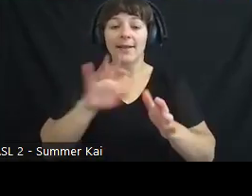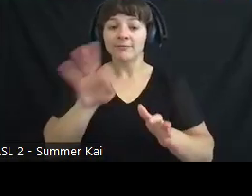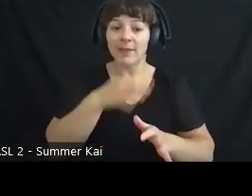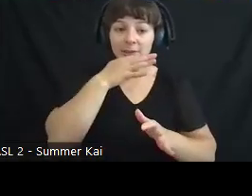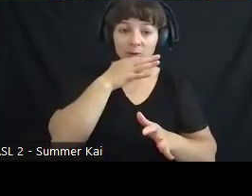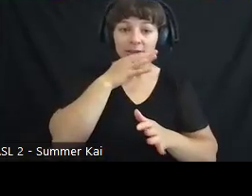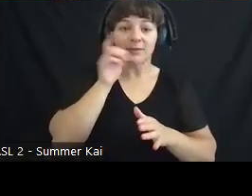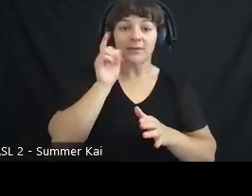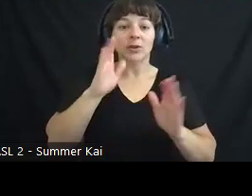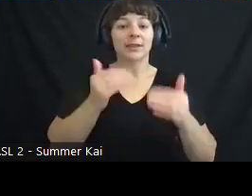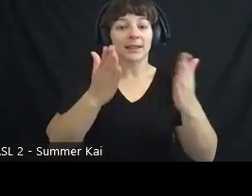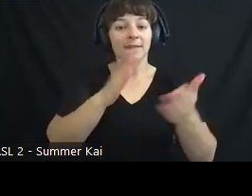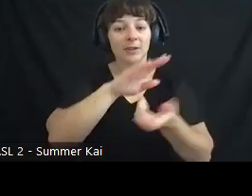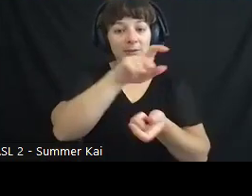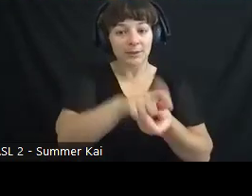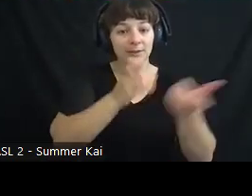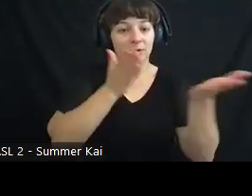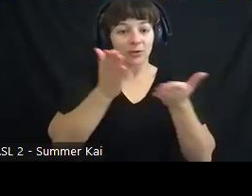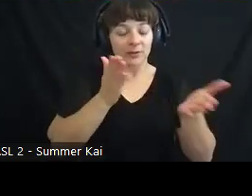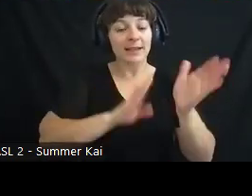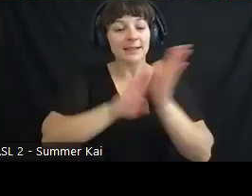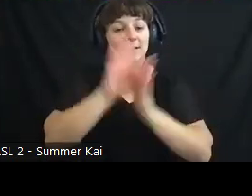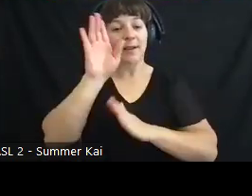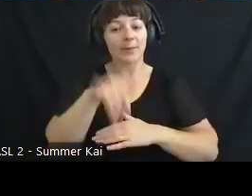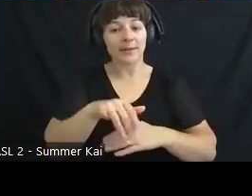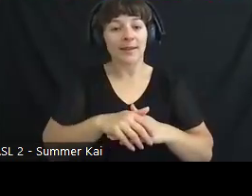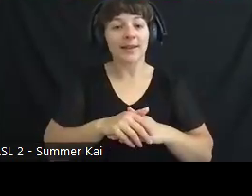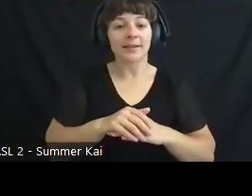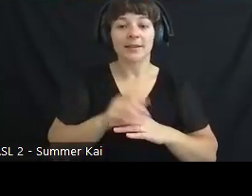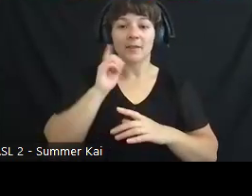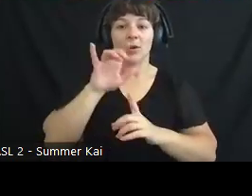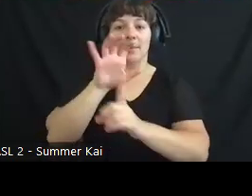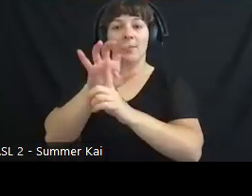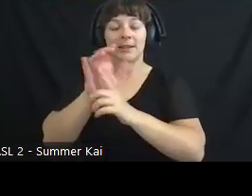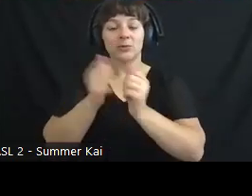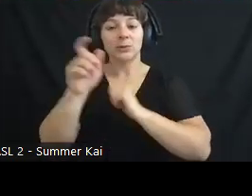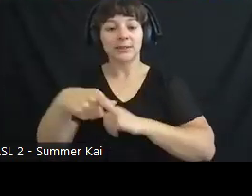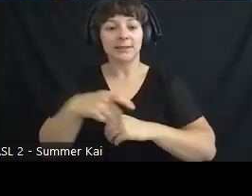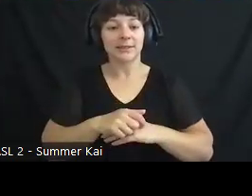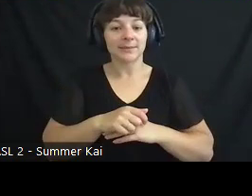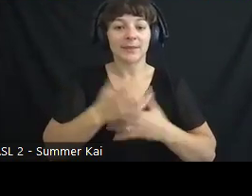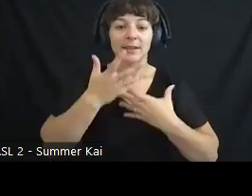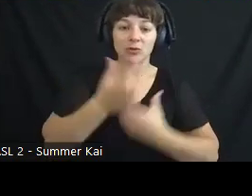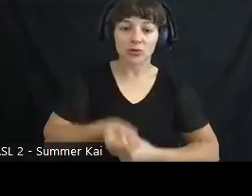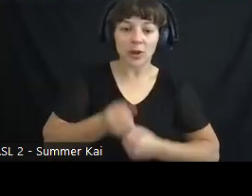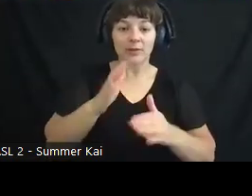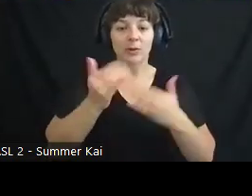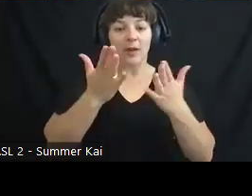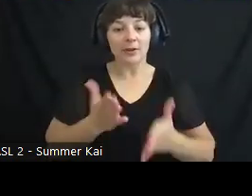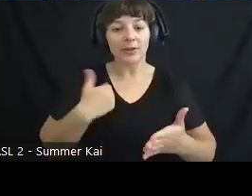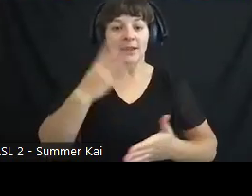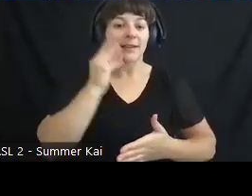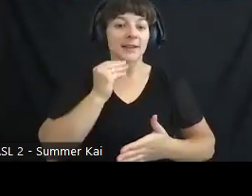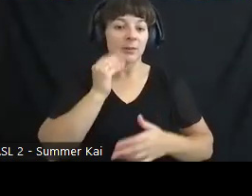needs, and building on that, ensuring that that network includes those providers that are trusted and have experience engaging with